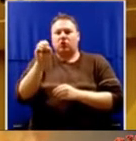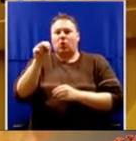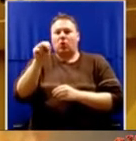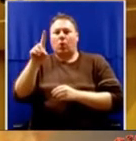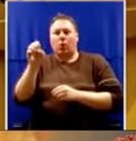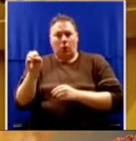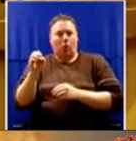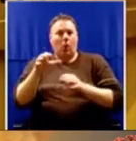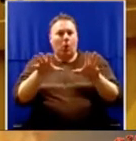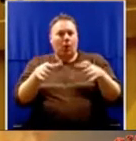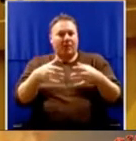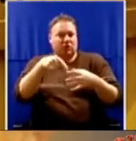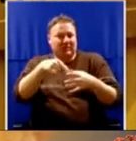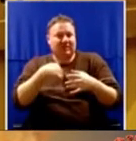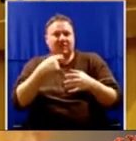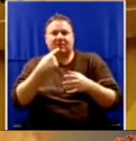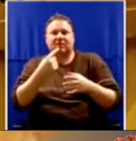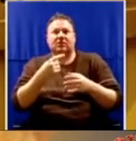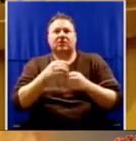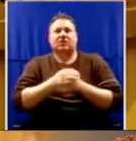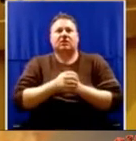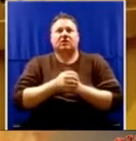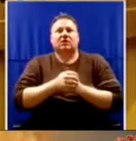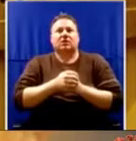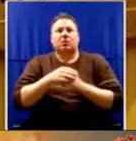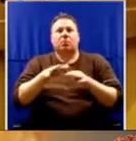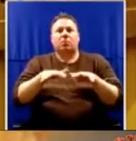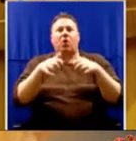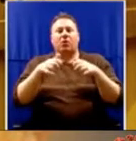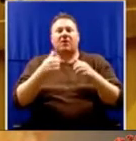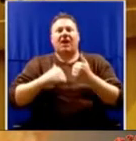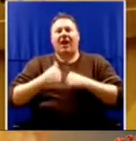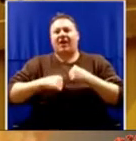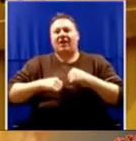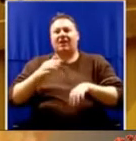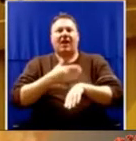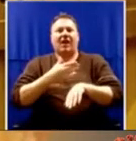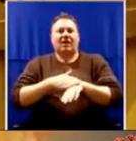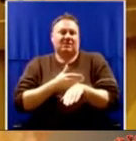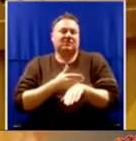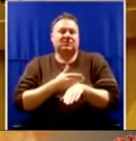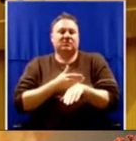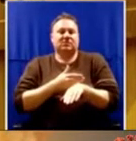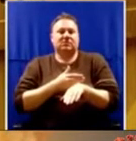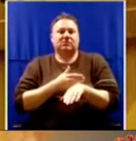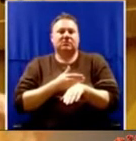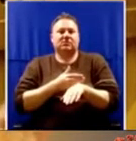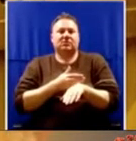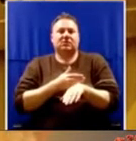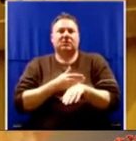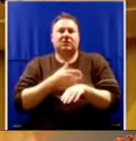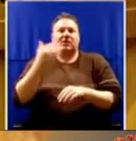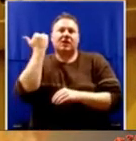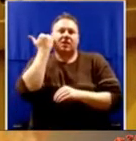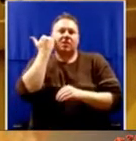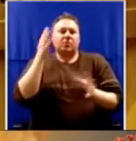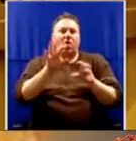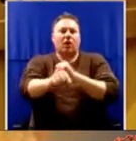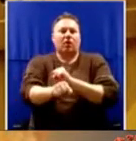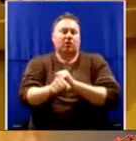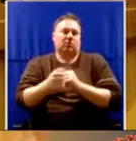nation, saying it was regrettable that Parliament had acted late on allegations of state capture. The ACDP wants to make